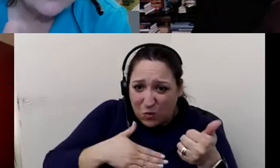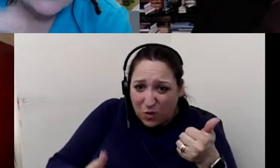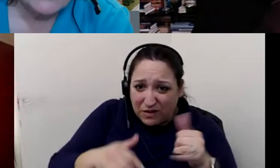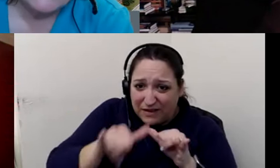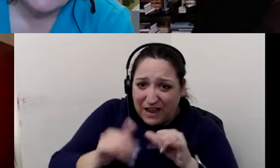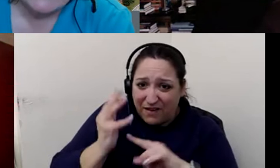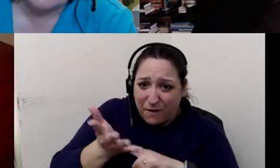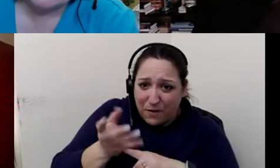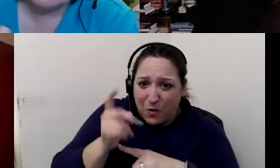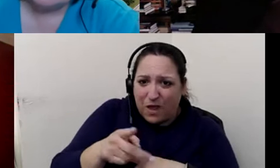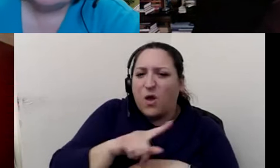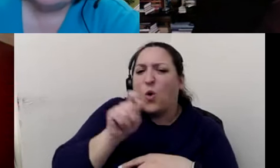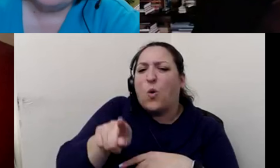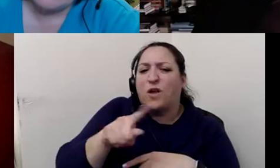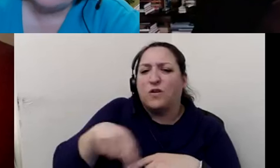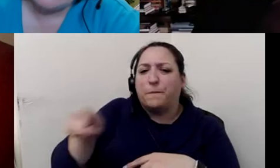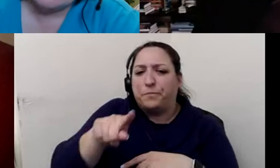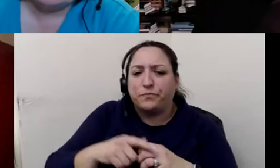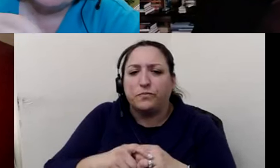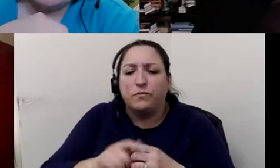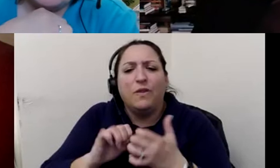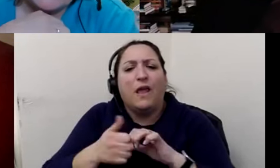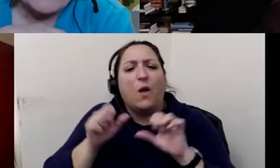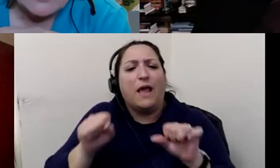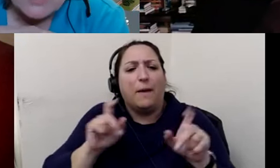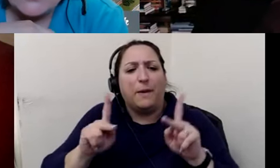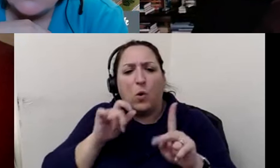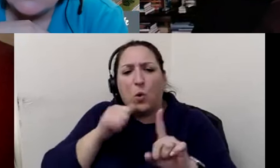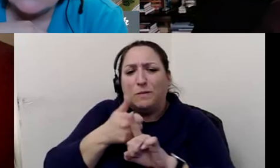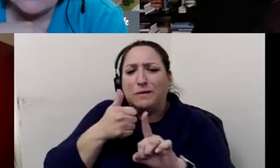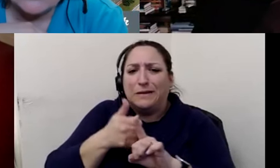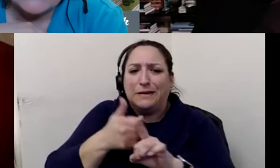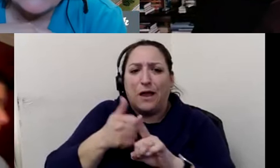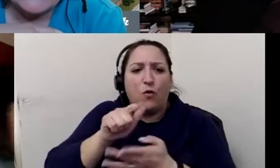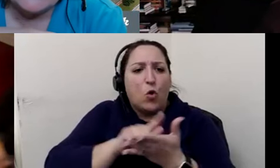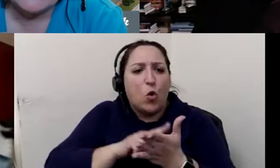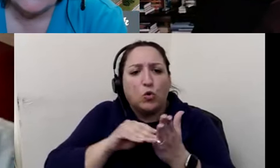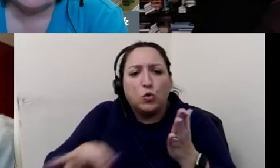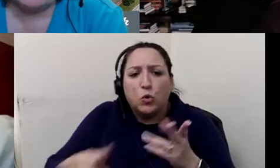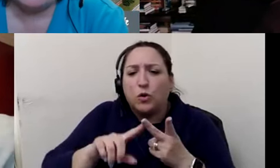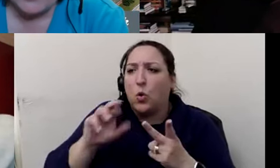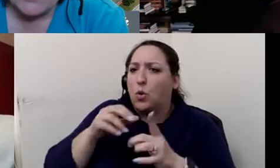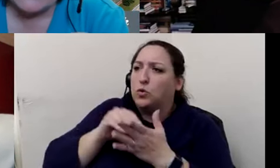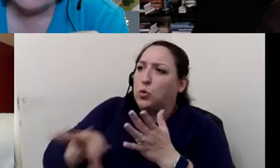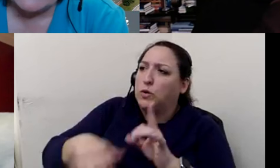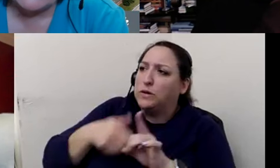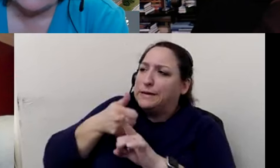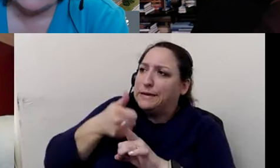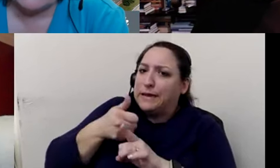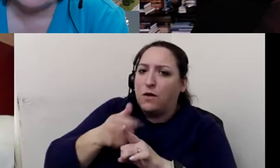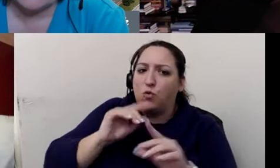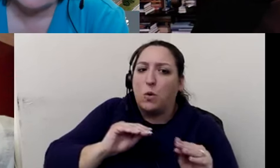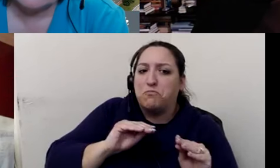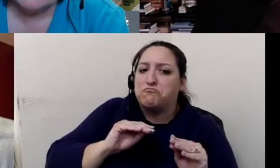And I'm just going to throw that question out. How can people who are maybe law students or students who are going to move